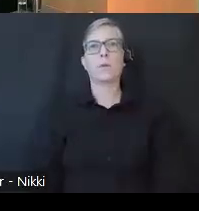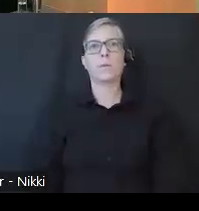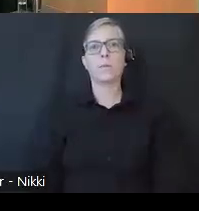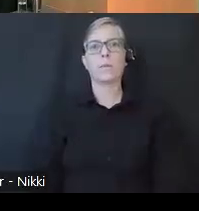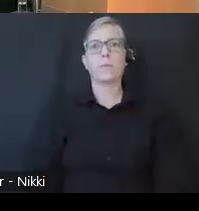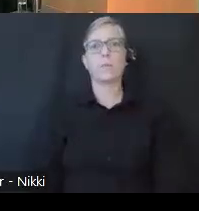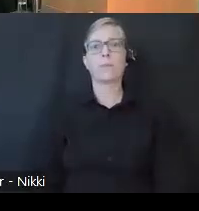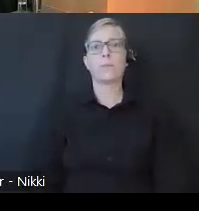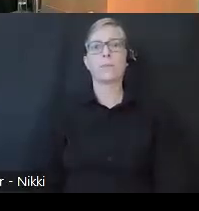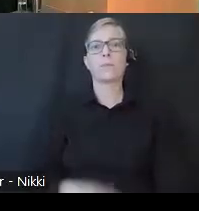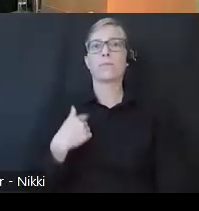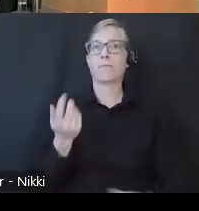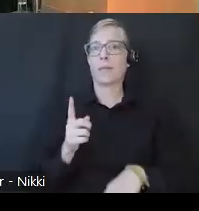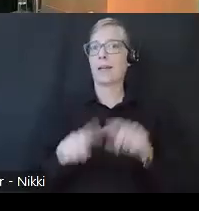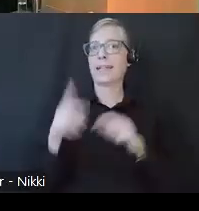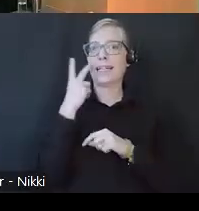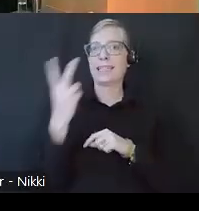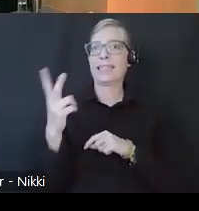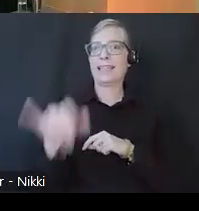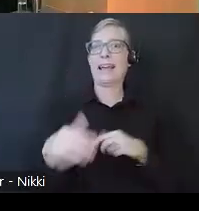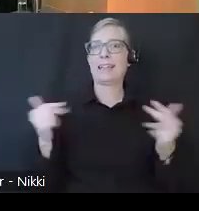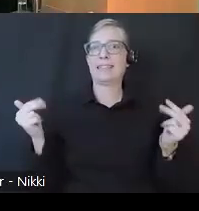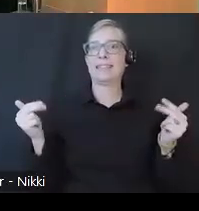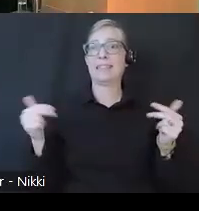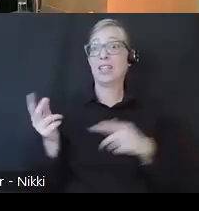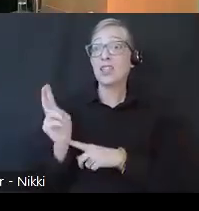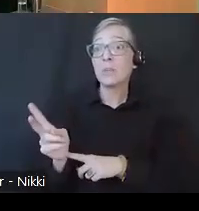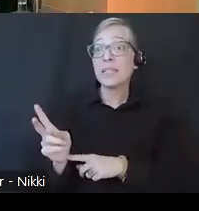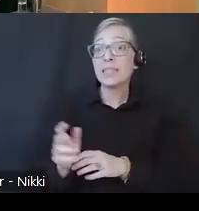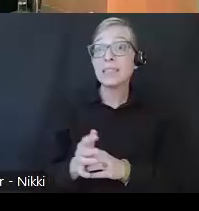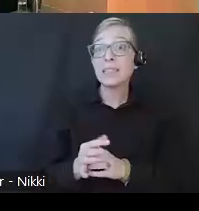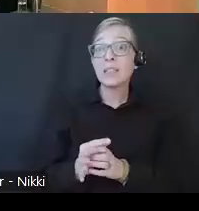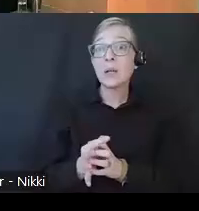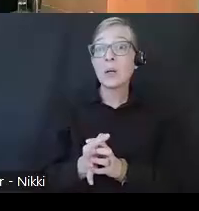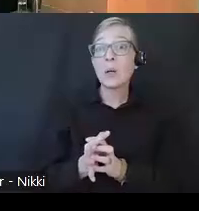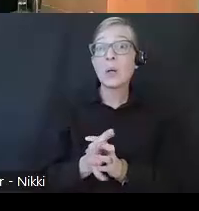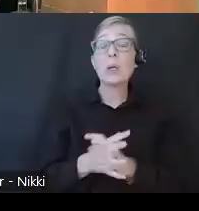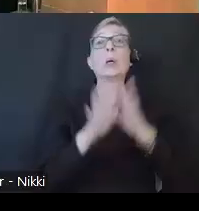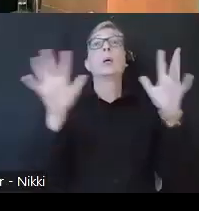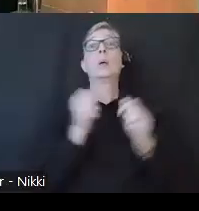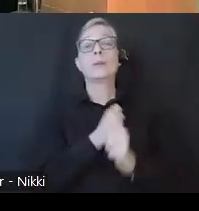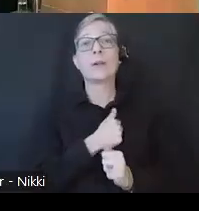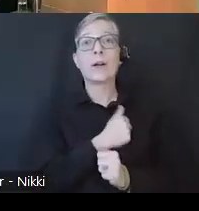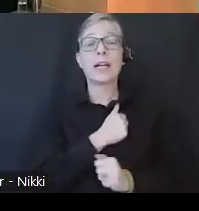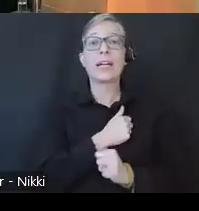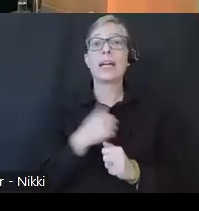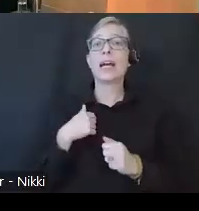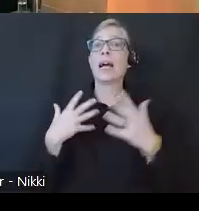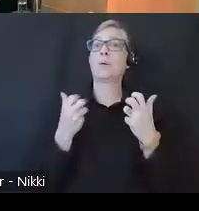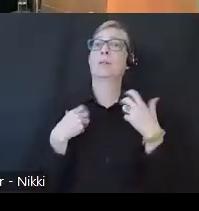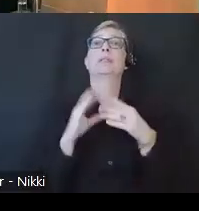I can't see that. 2 minutes? Okay. Oh, sorry. I just want to go through this really